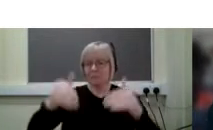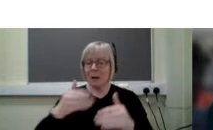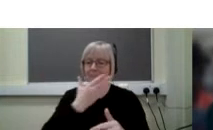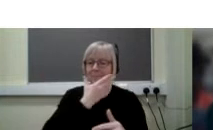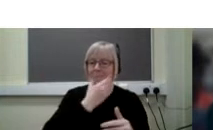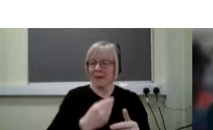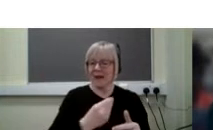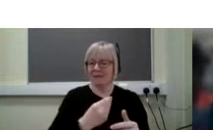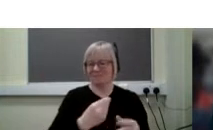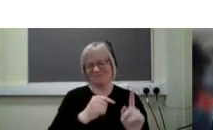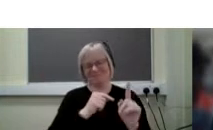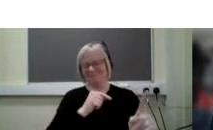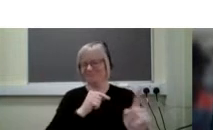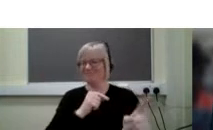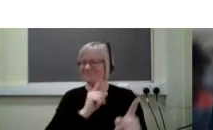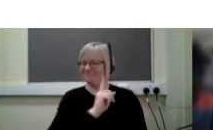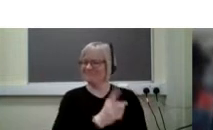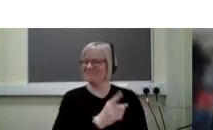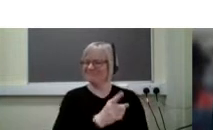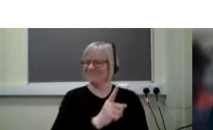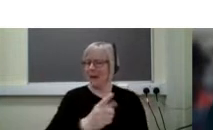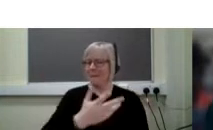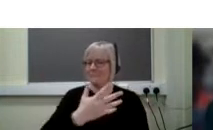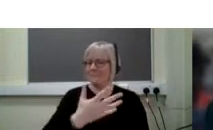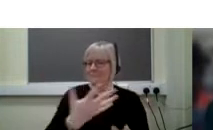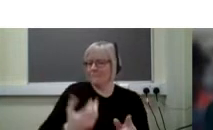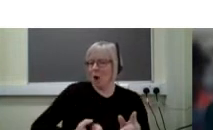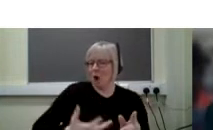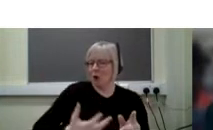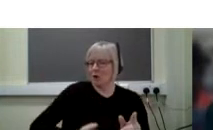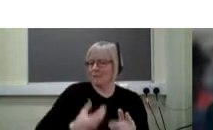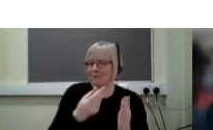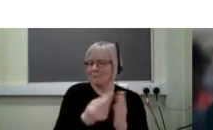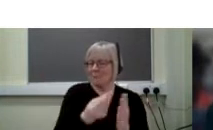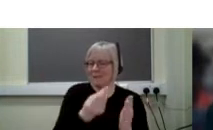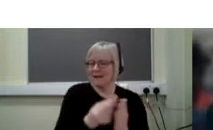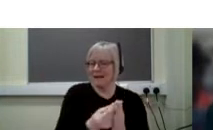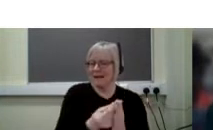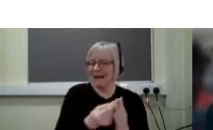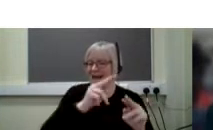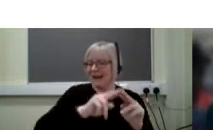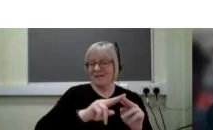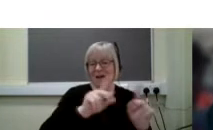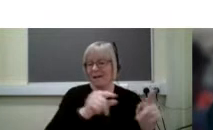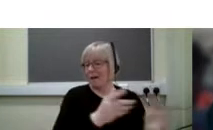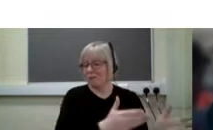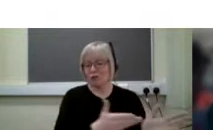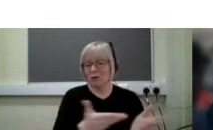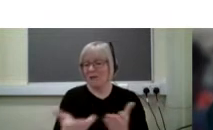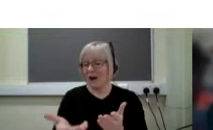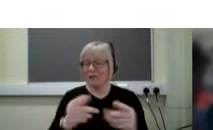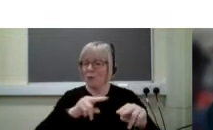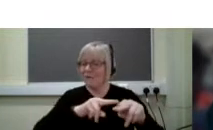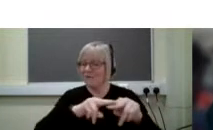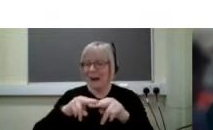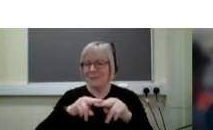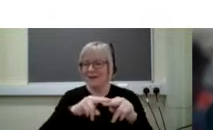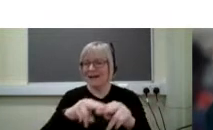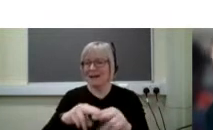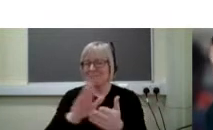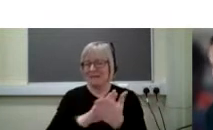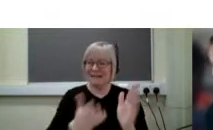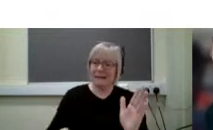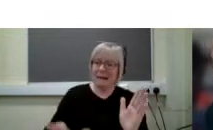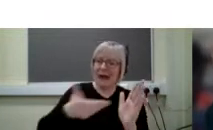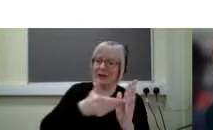as the breadwinners, and the inability to provide for families was putting extra stress